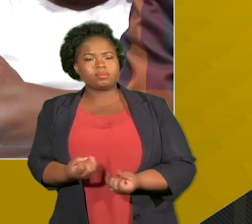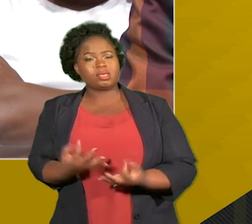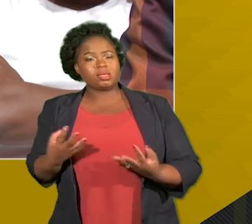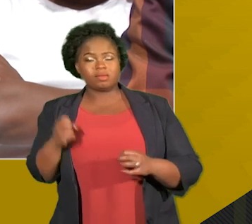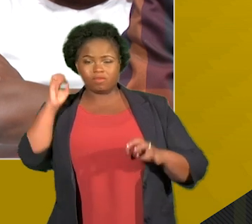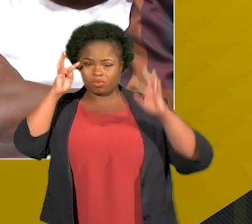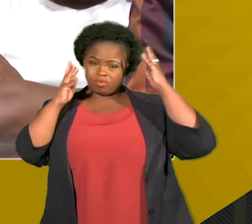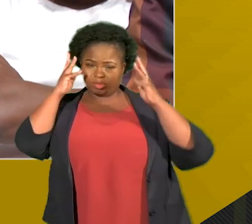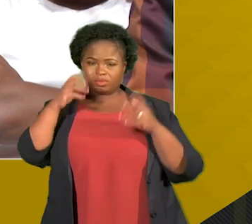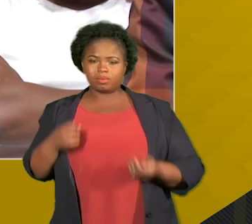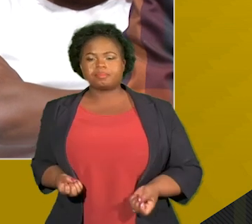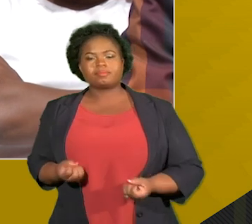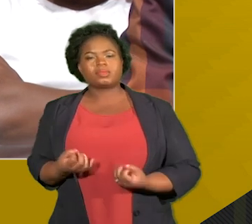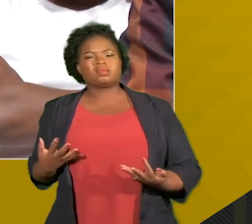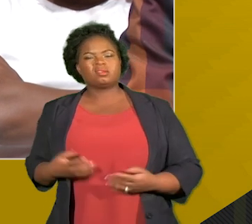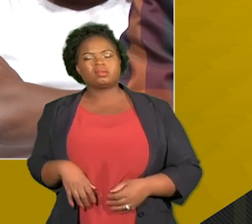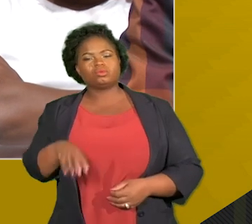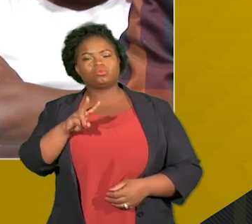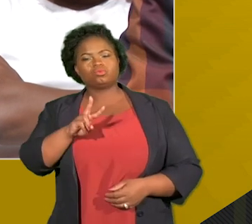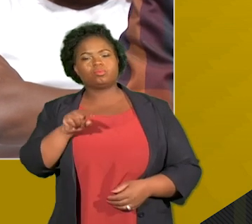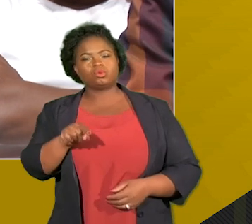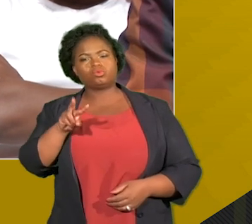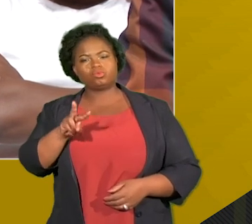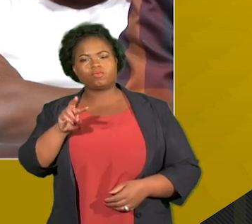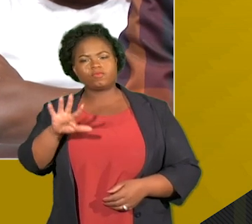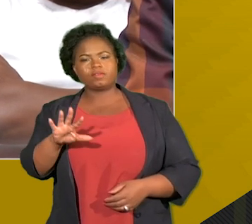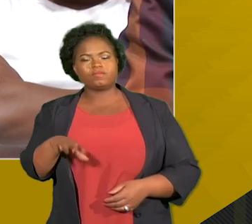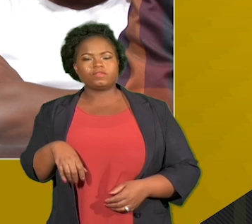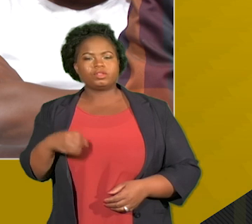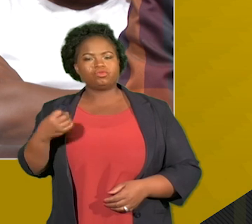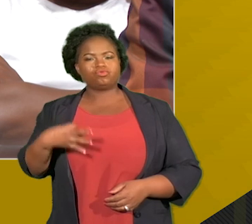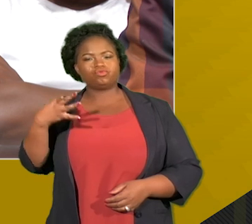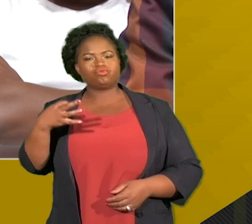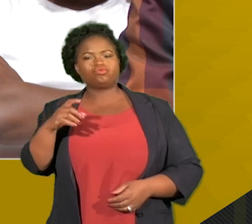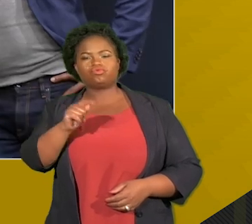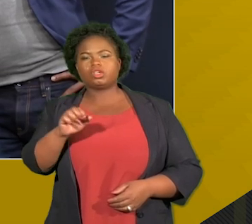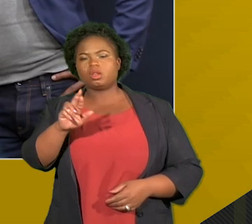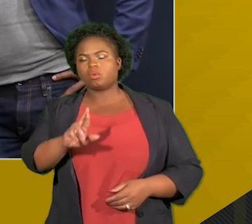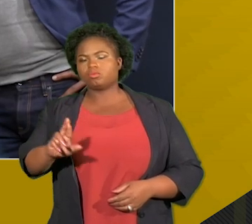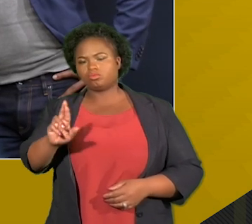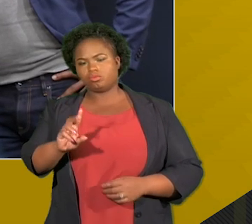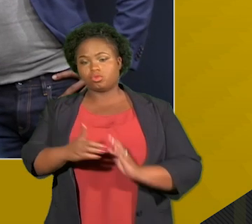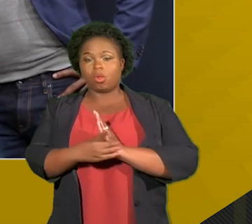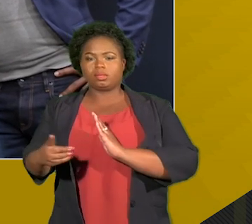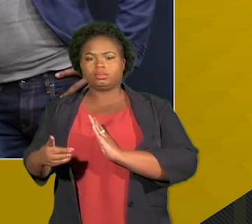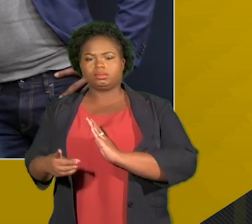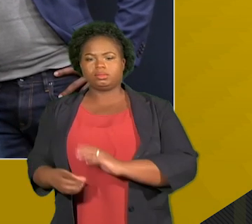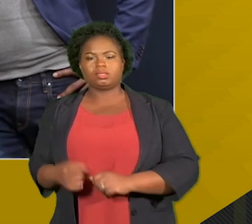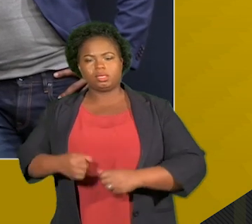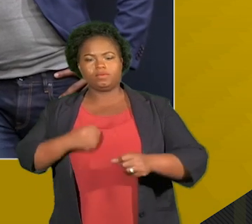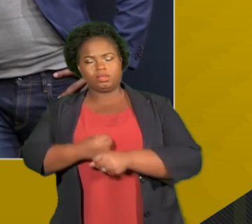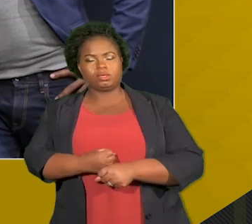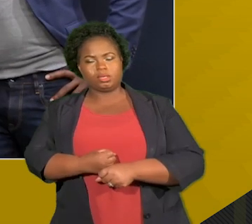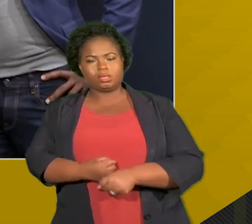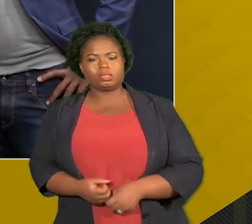are $2.25 trillion a year, right? Globally employs more than 30 million people. You know, in South Africa,